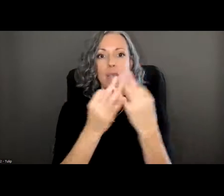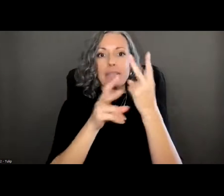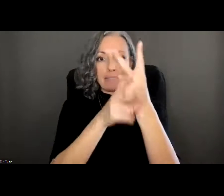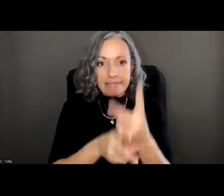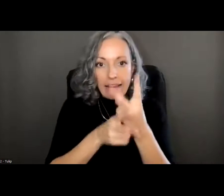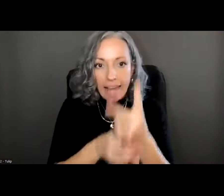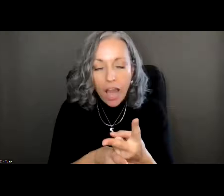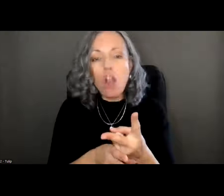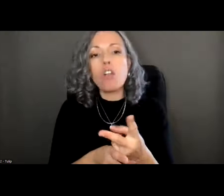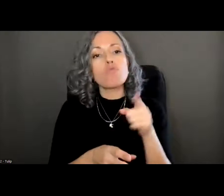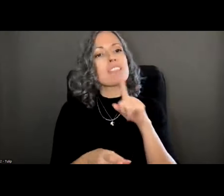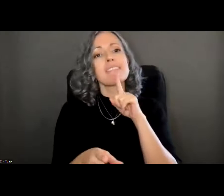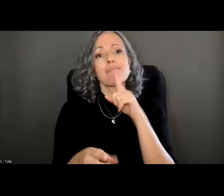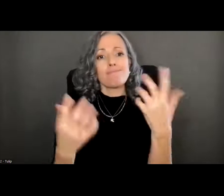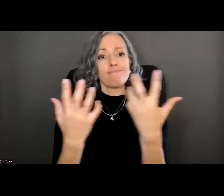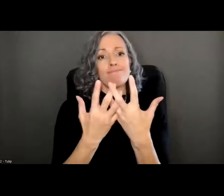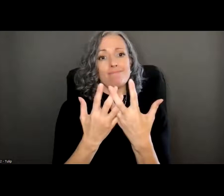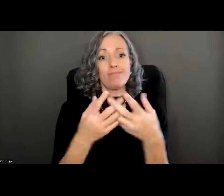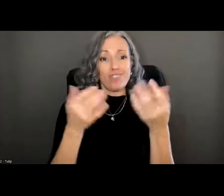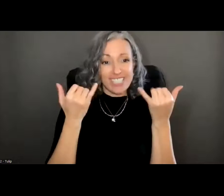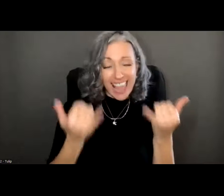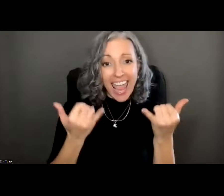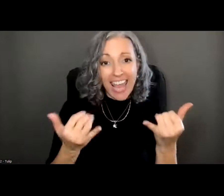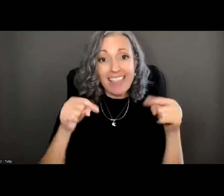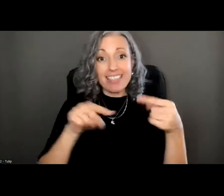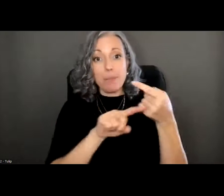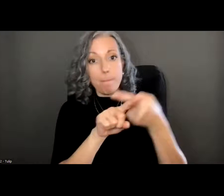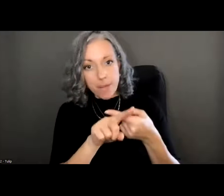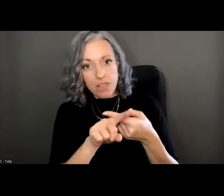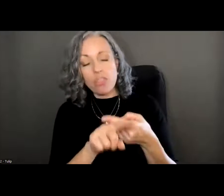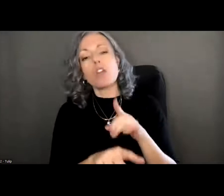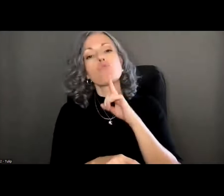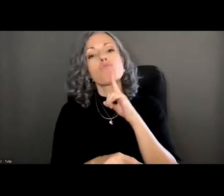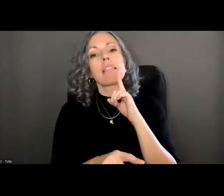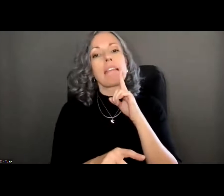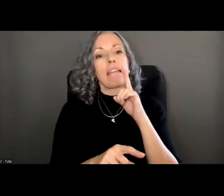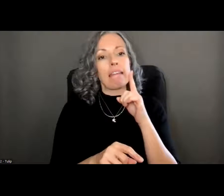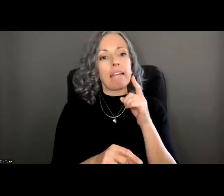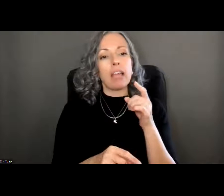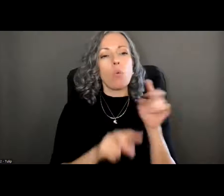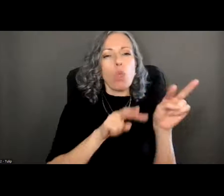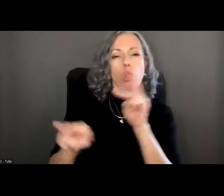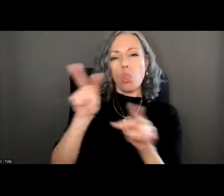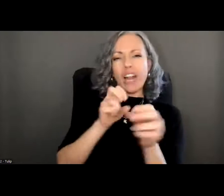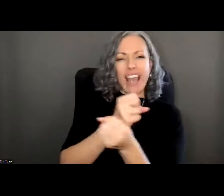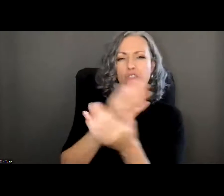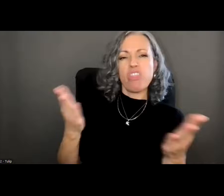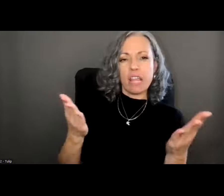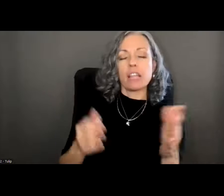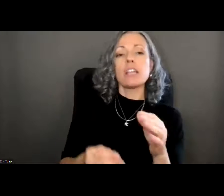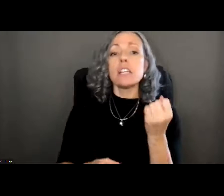is just so fitting for where we are this month and really the numbers that we look at to